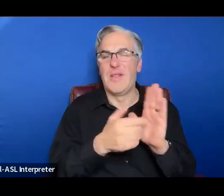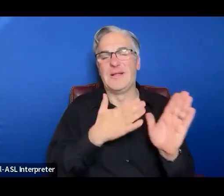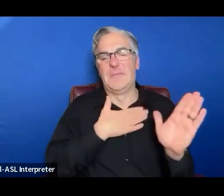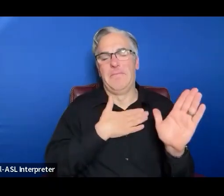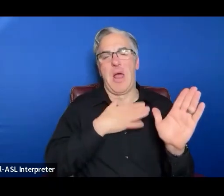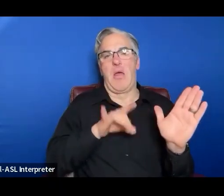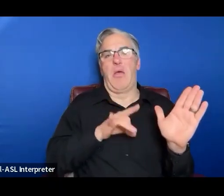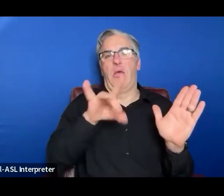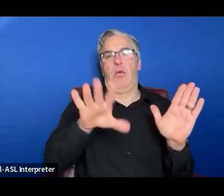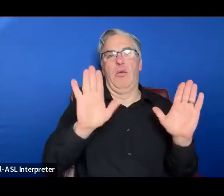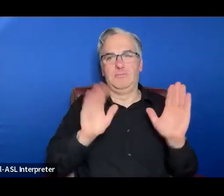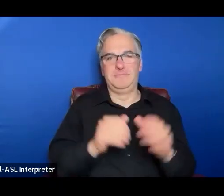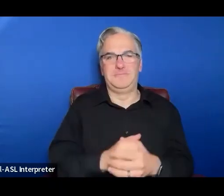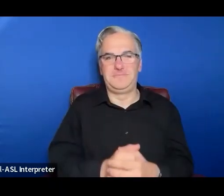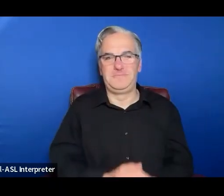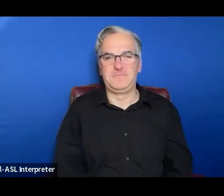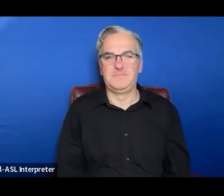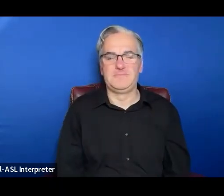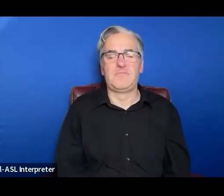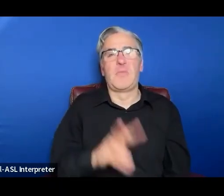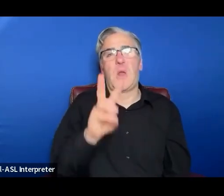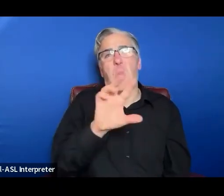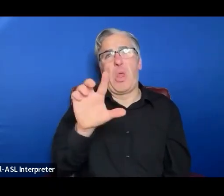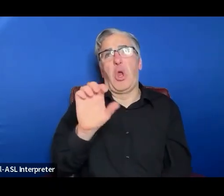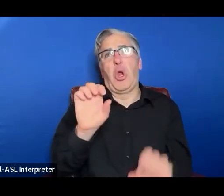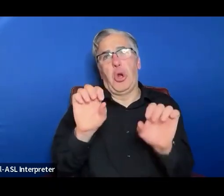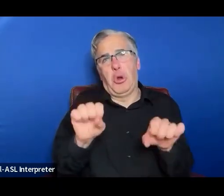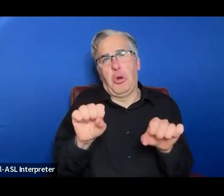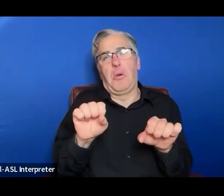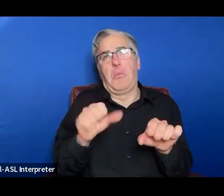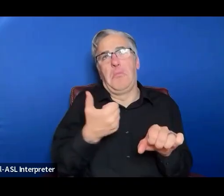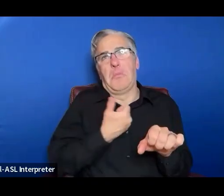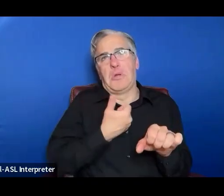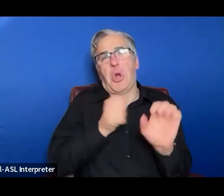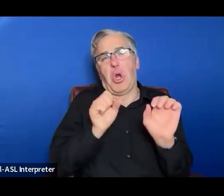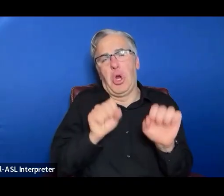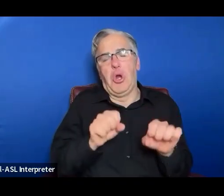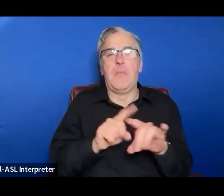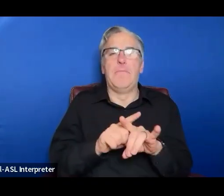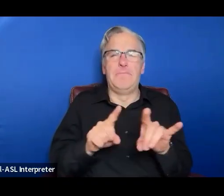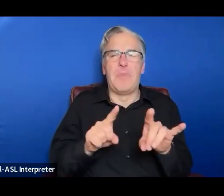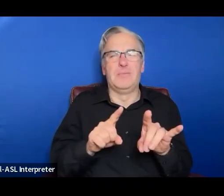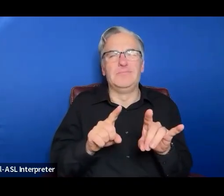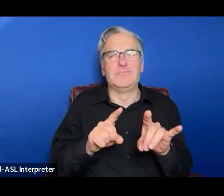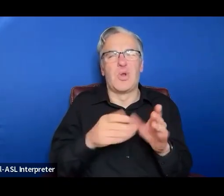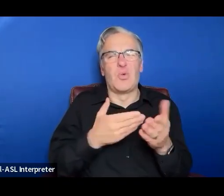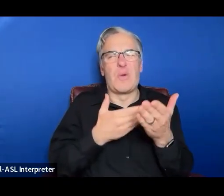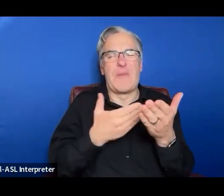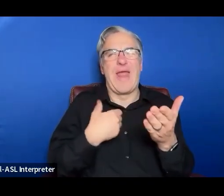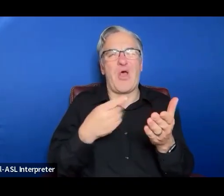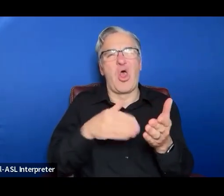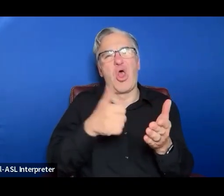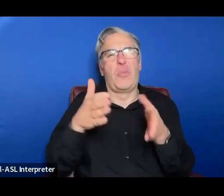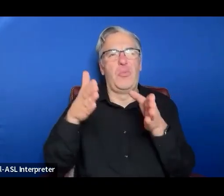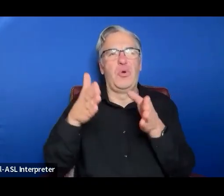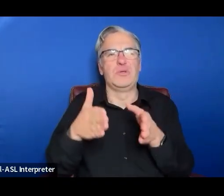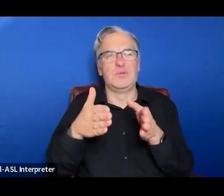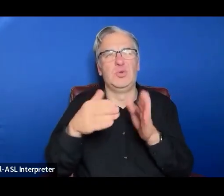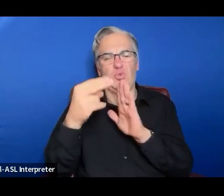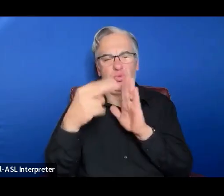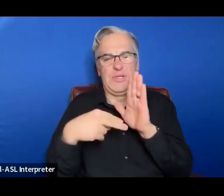2 cents on that. Wills, you could get by doing it on your own, but you should have somebody review it just to make sure that